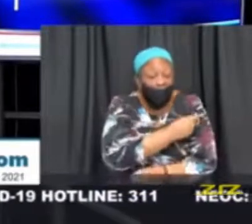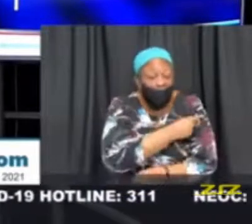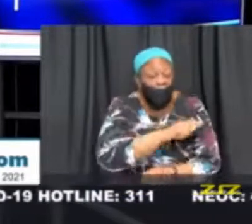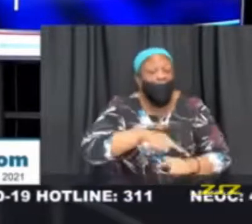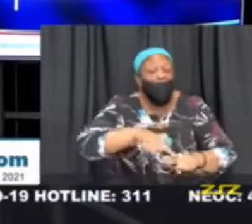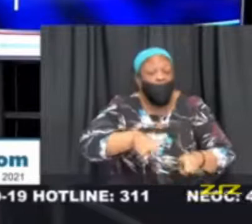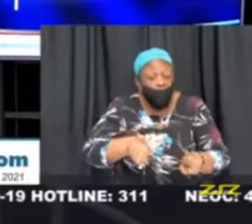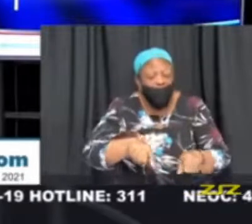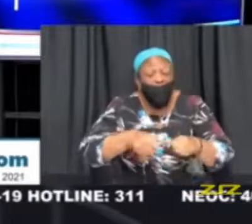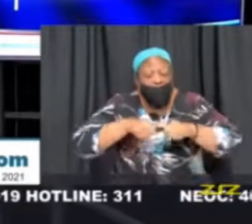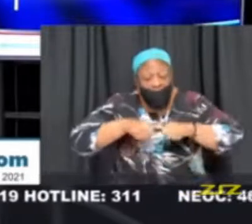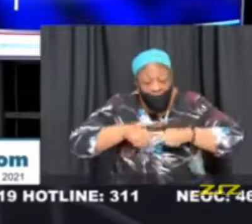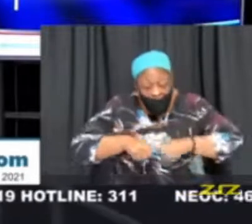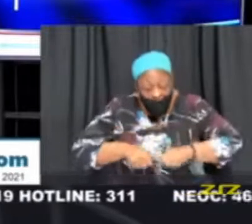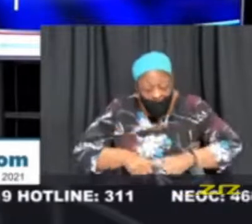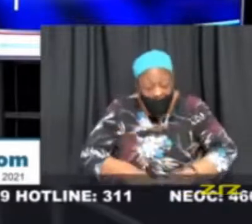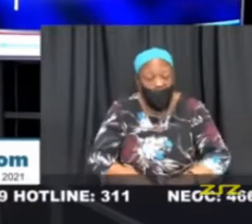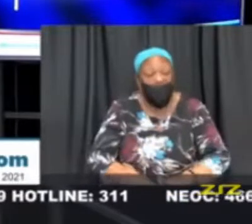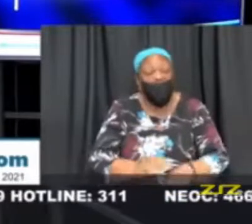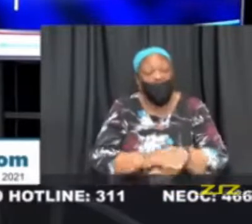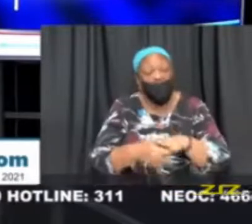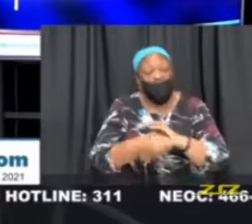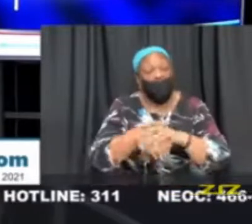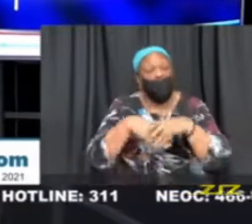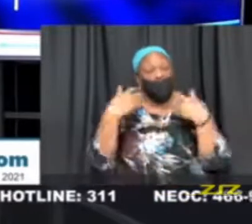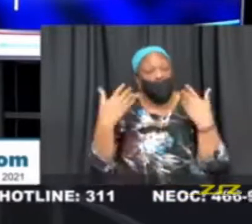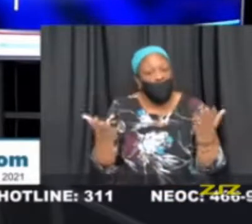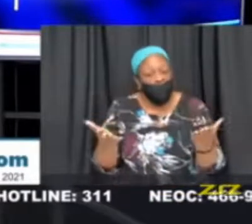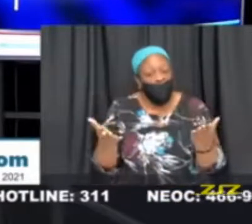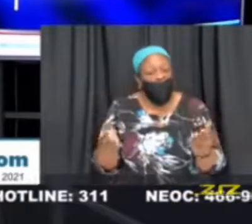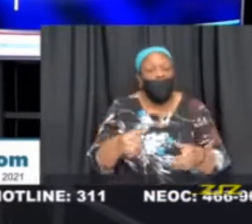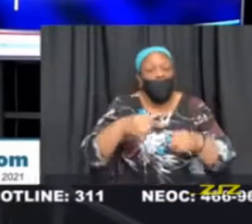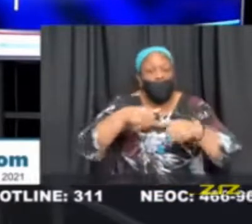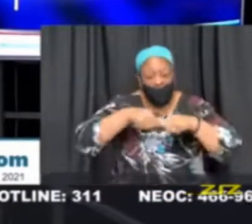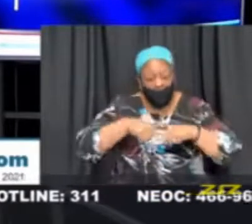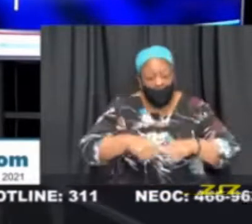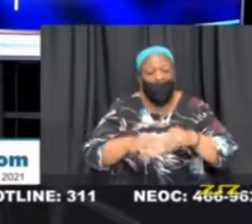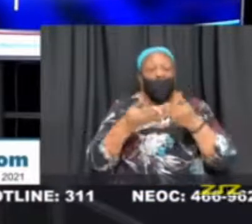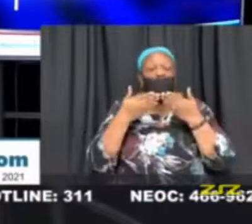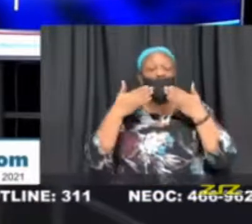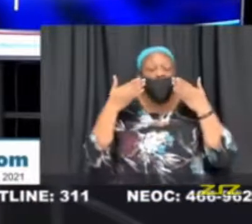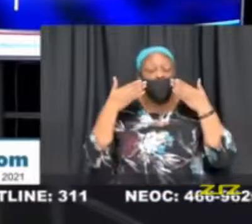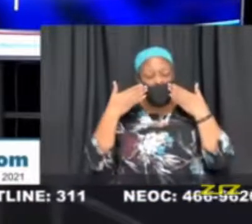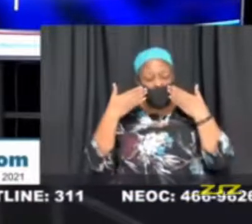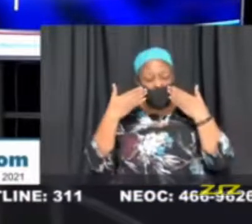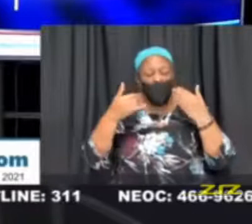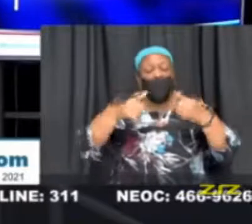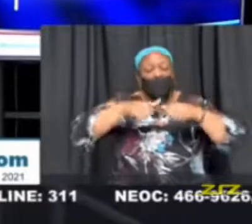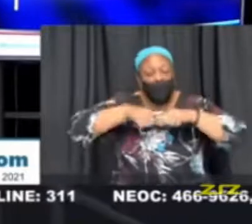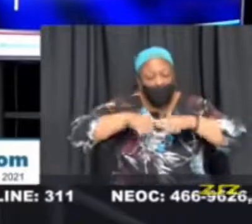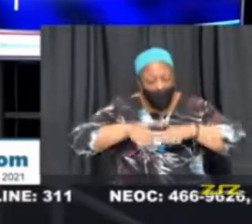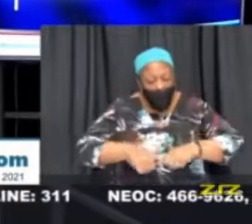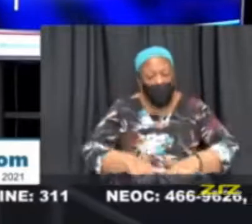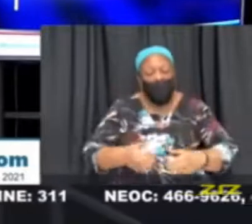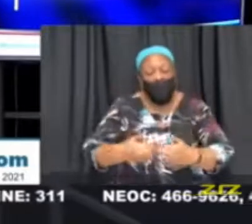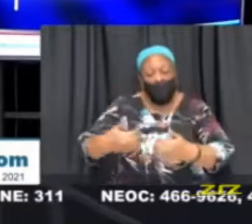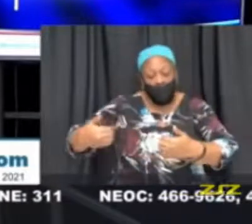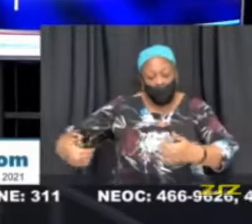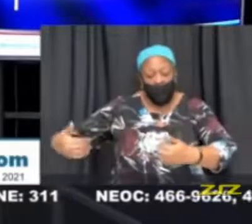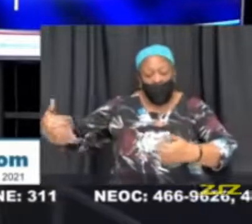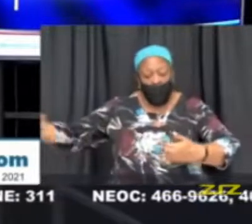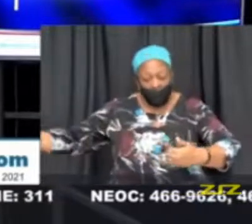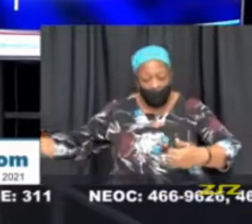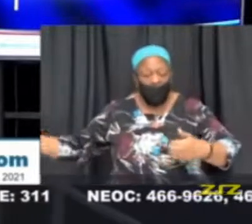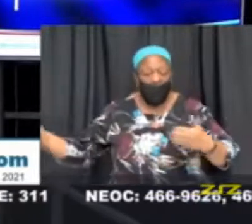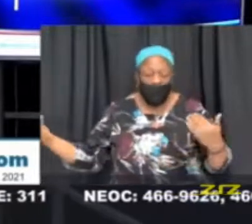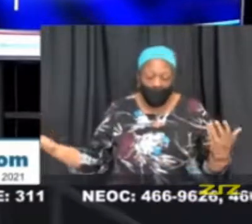need to continue the non-pharmaceutical measures that has kept us safe thus far, and everyone who should be